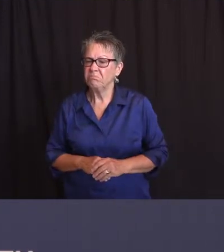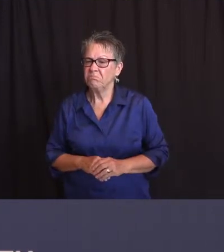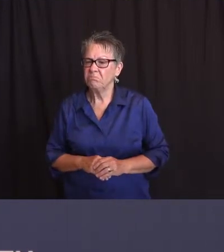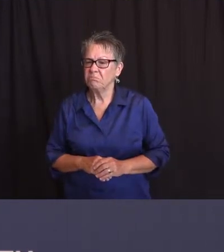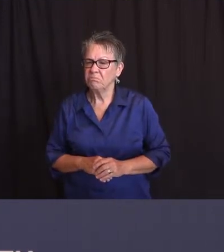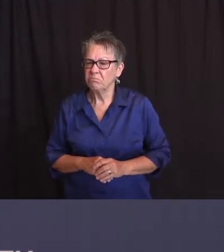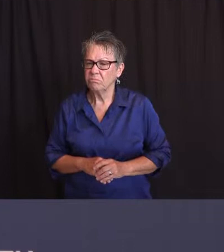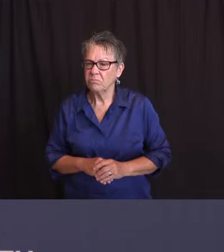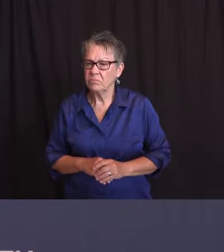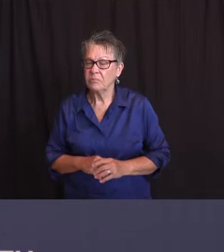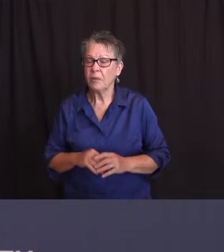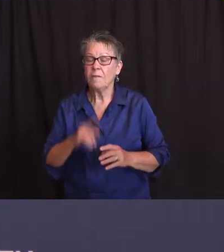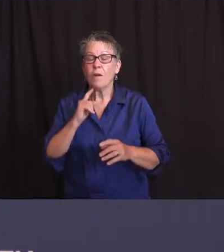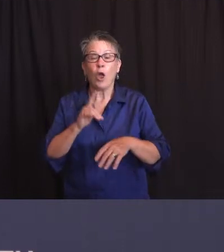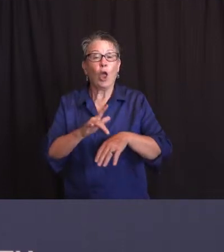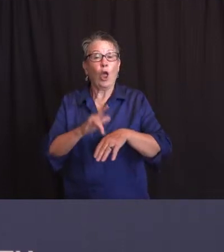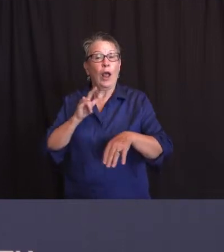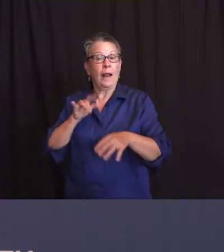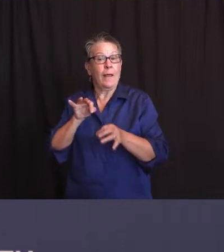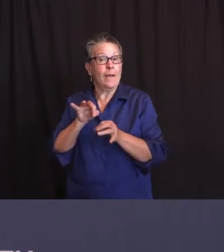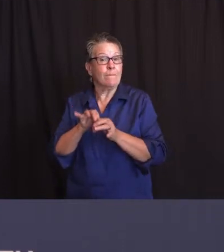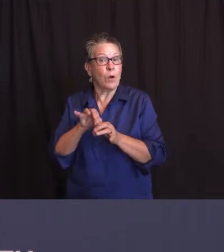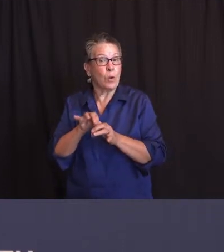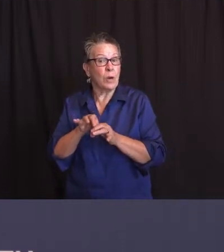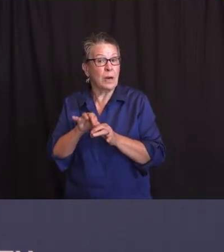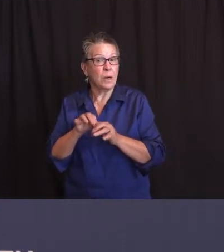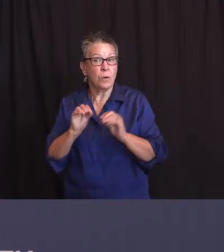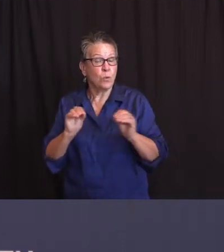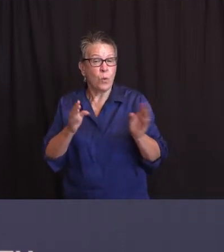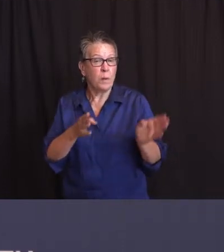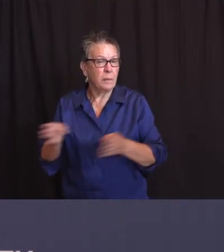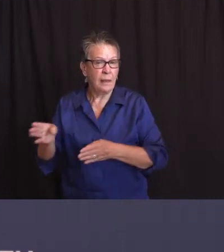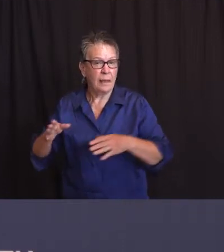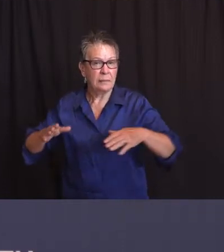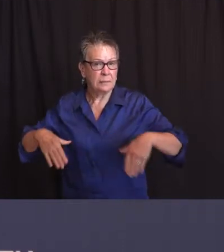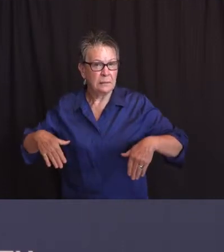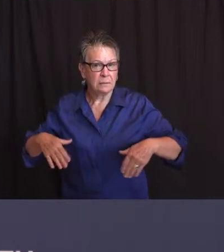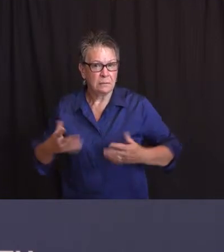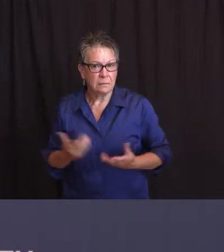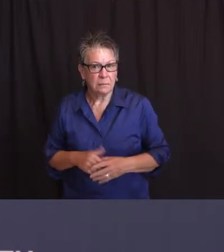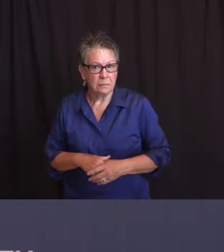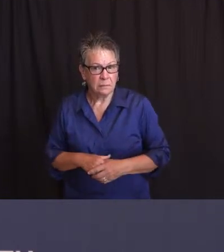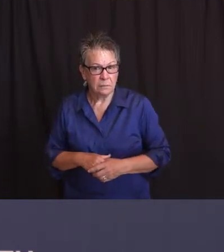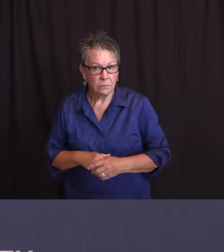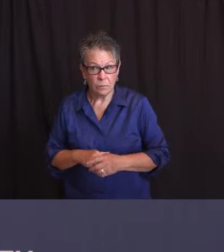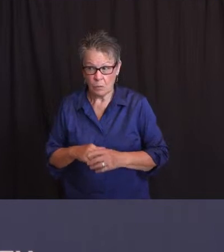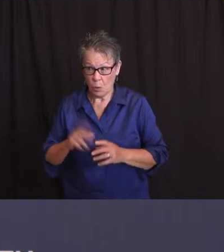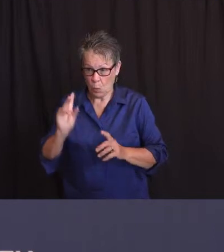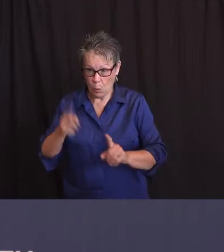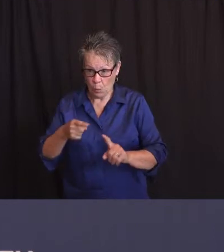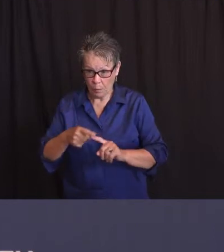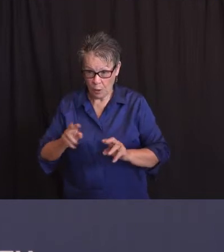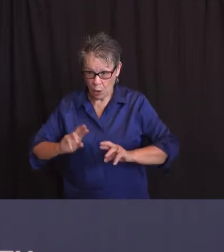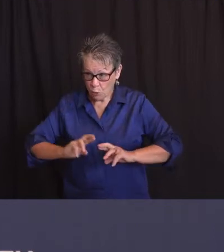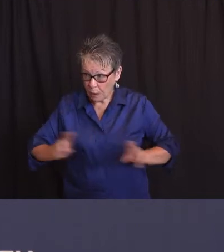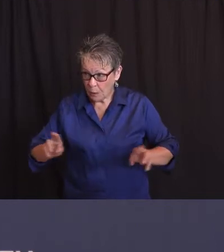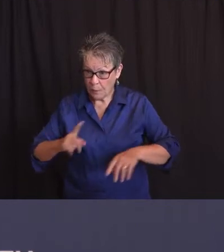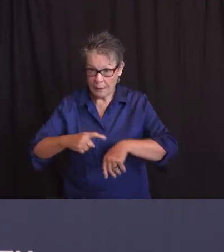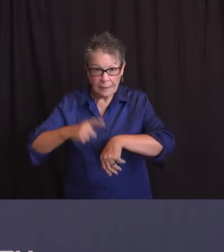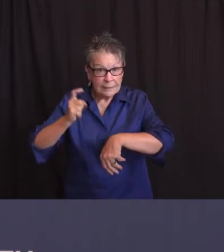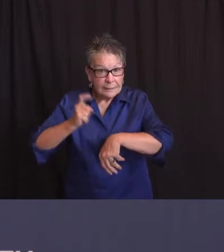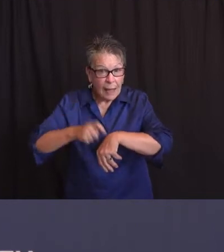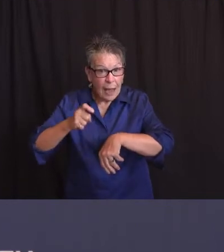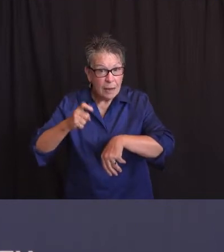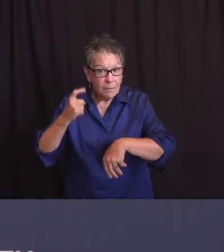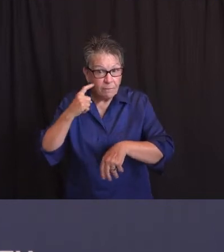key point will we be ready to go when we need to be? And the answer, to the overwhelming best of my knowledge,